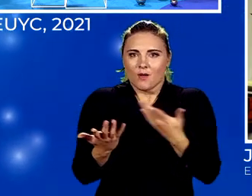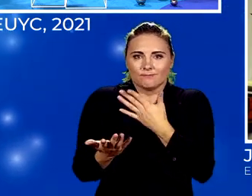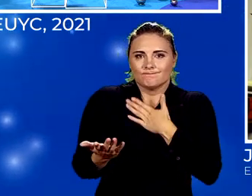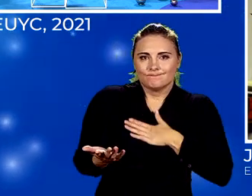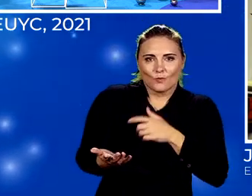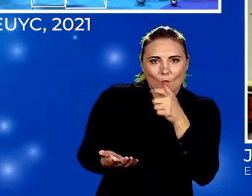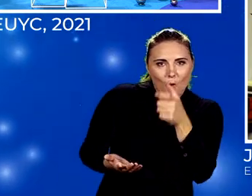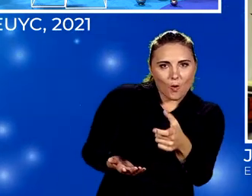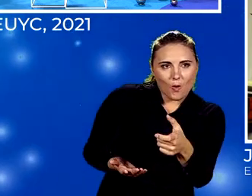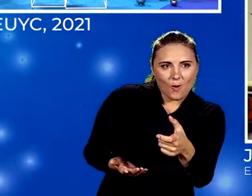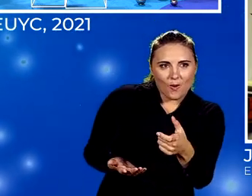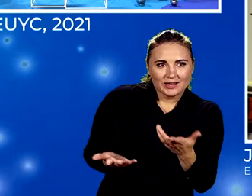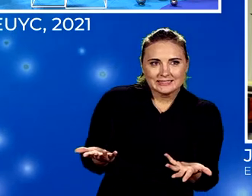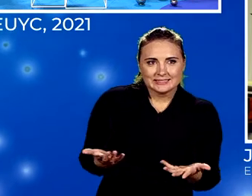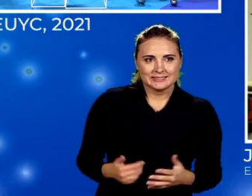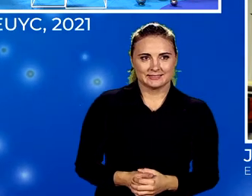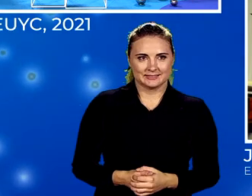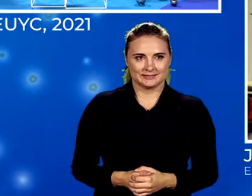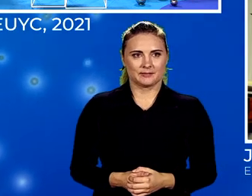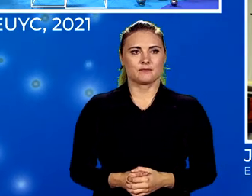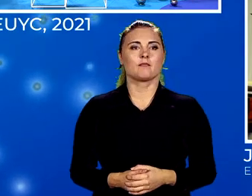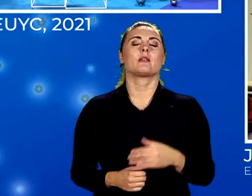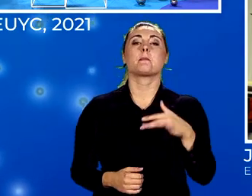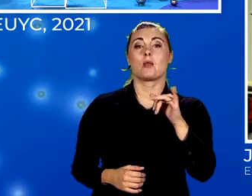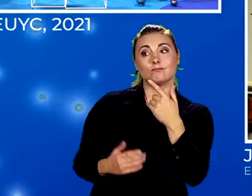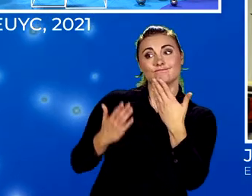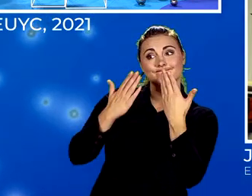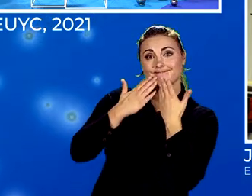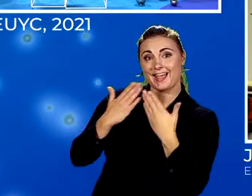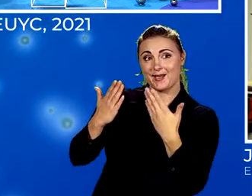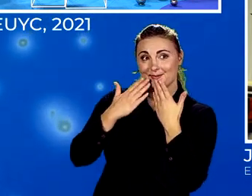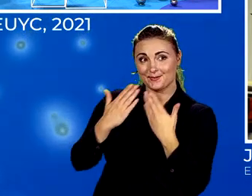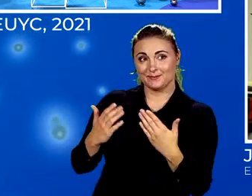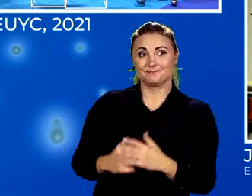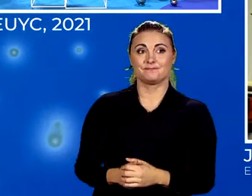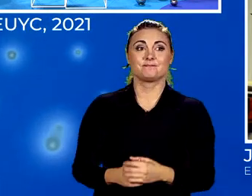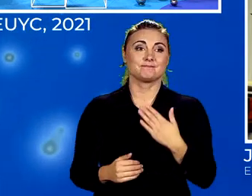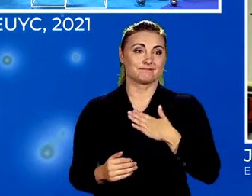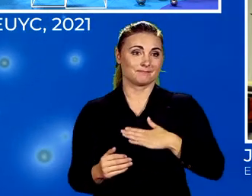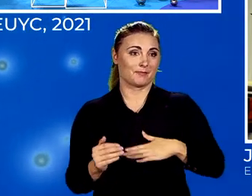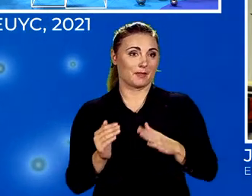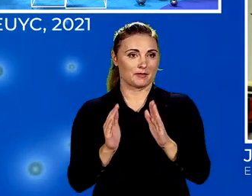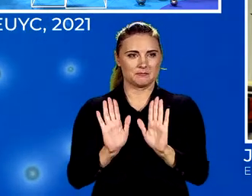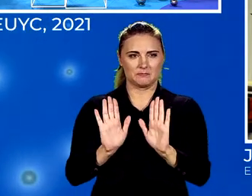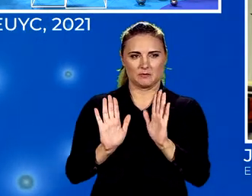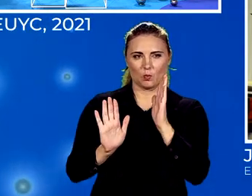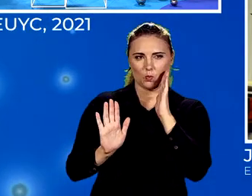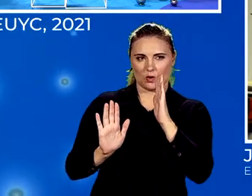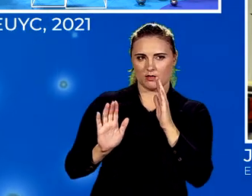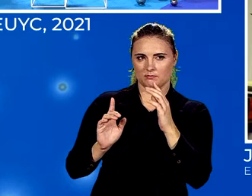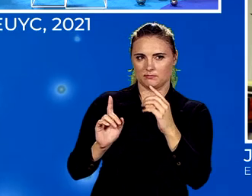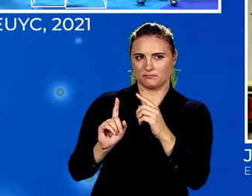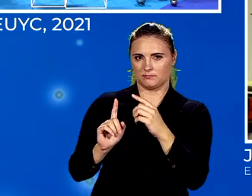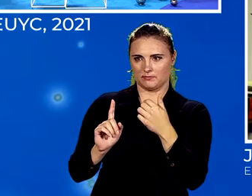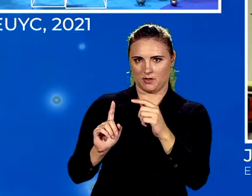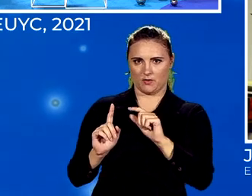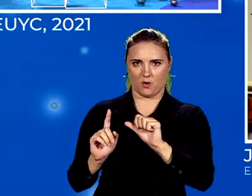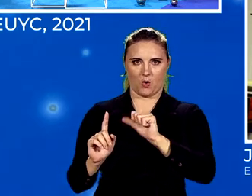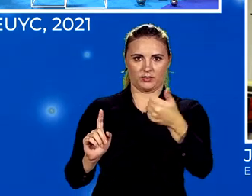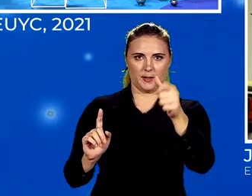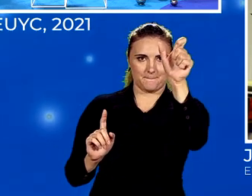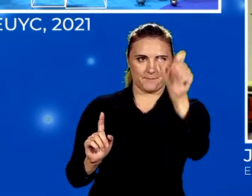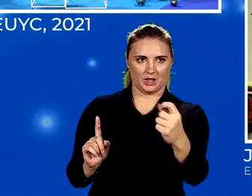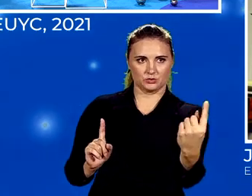Thank you very much, Maria. So this goes to Elsie. I'm going to ask us to go on to the next person that we would like to join in live. As I said, we are going to get a